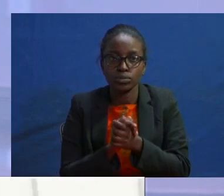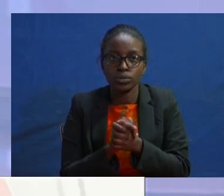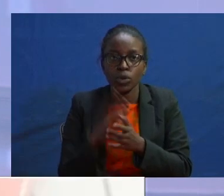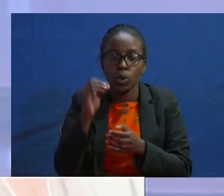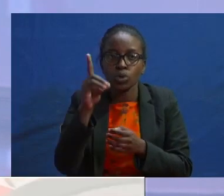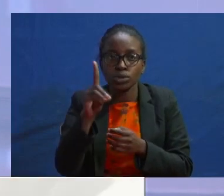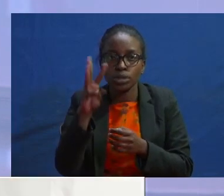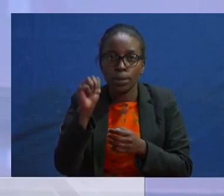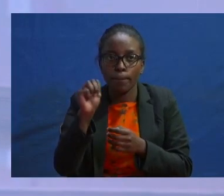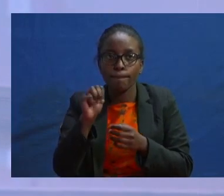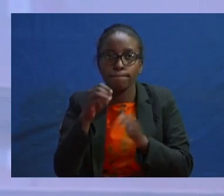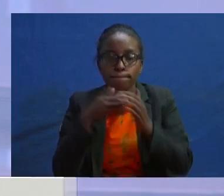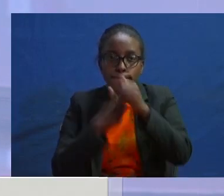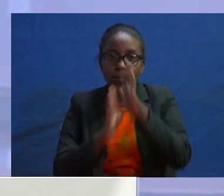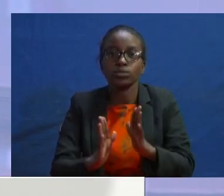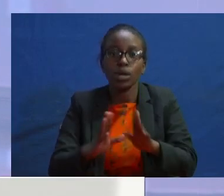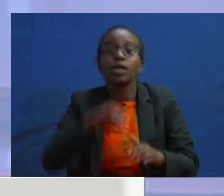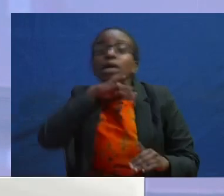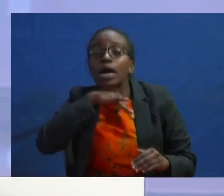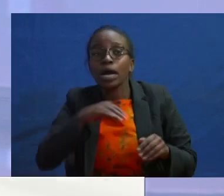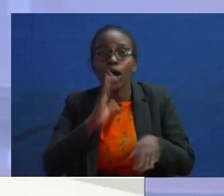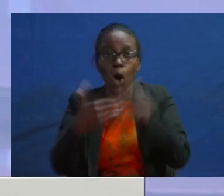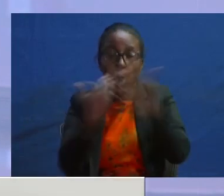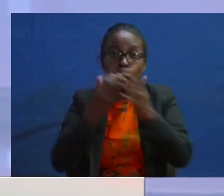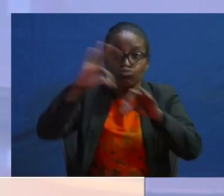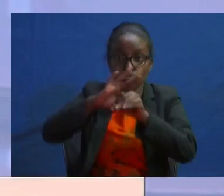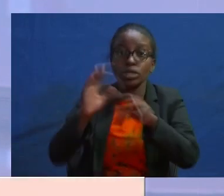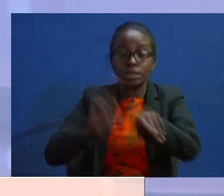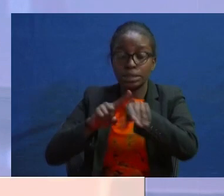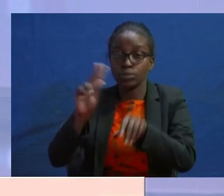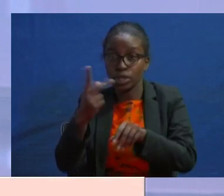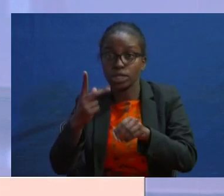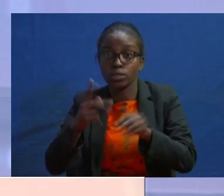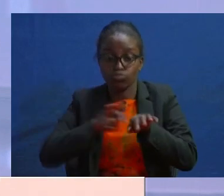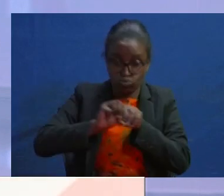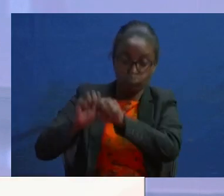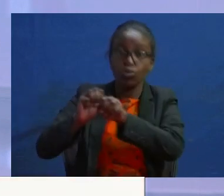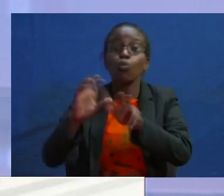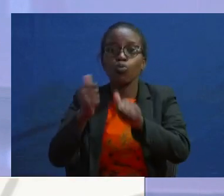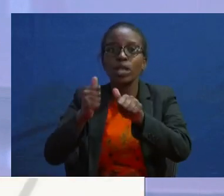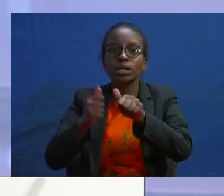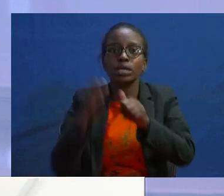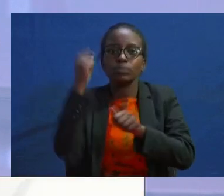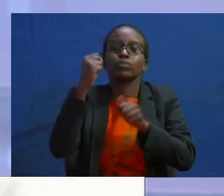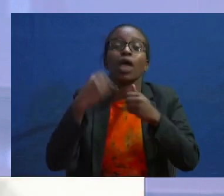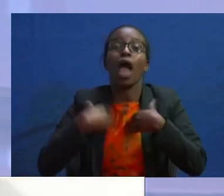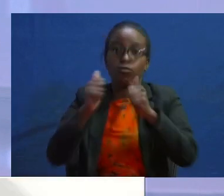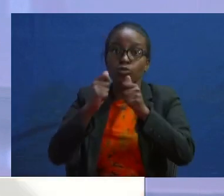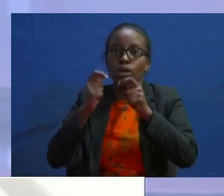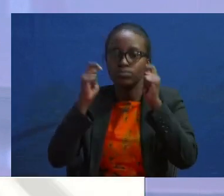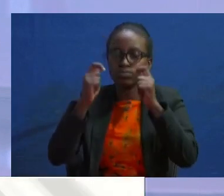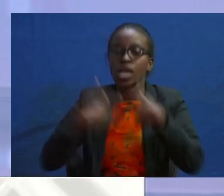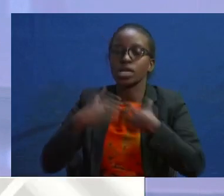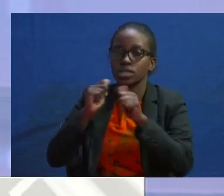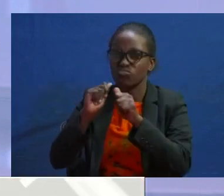ODM leader Raila Odinga has vowed to progressively exit Kenyan politics as he intensifies his campaign in securing the